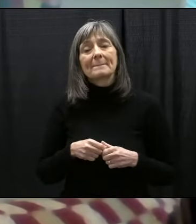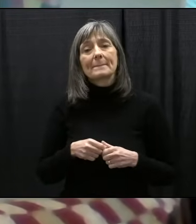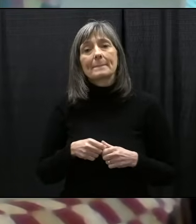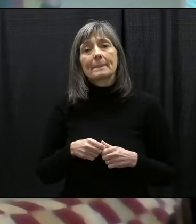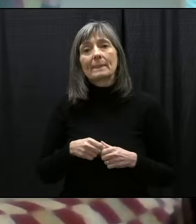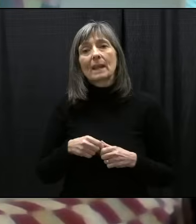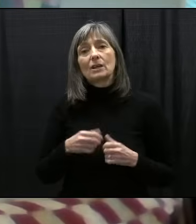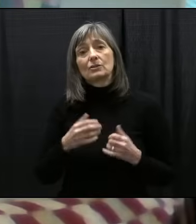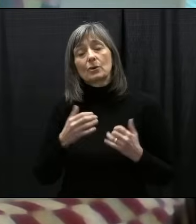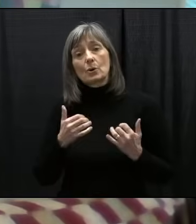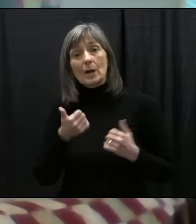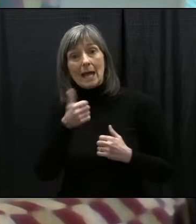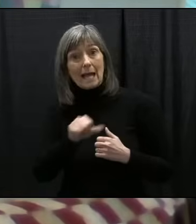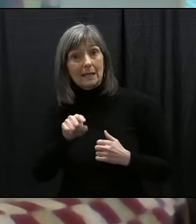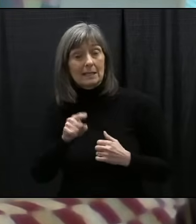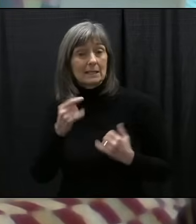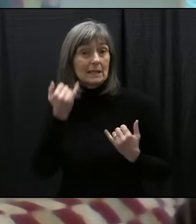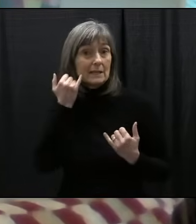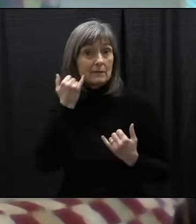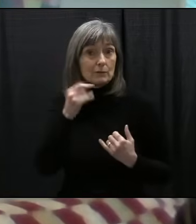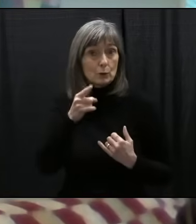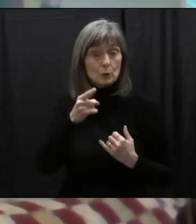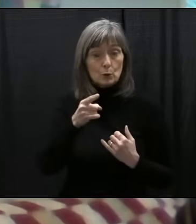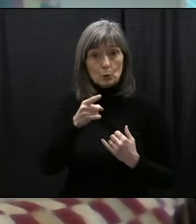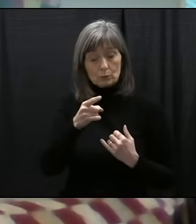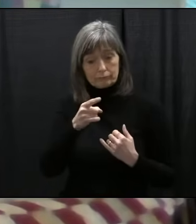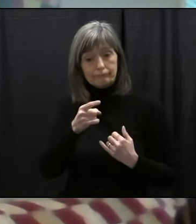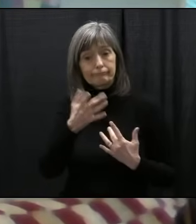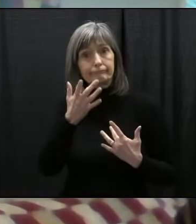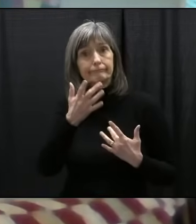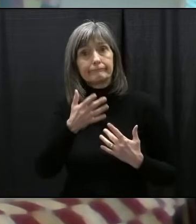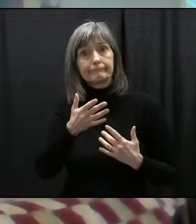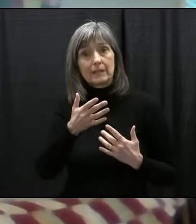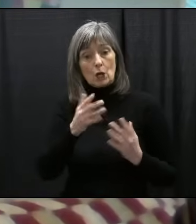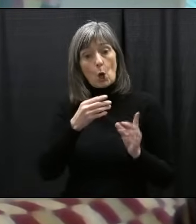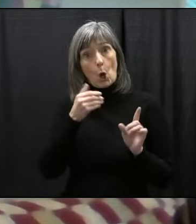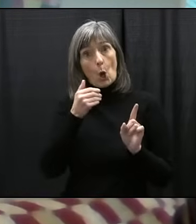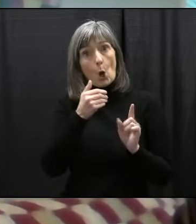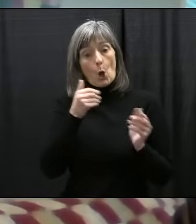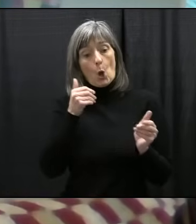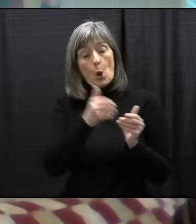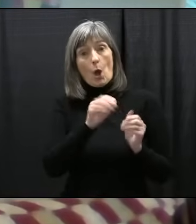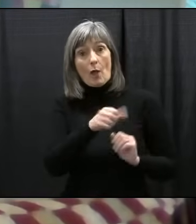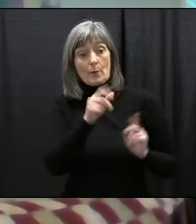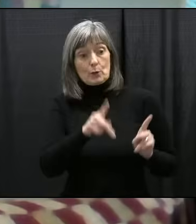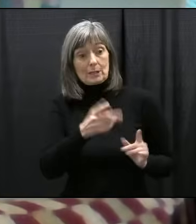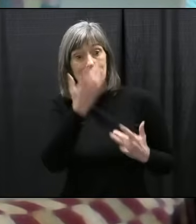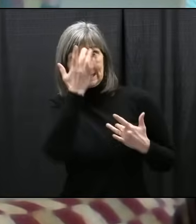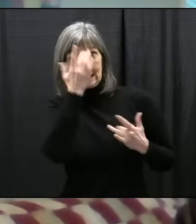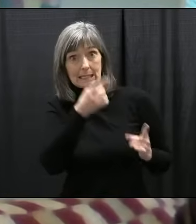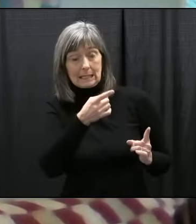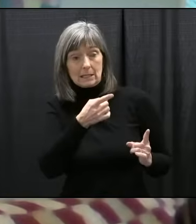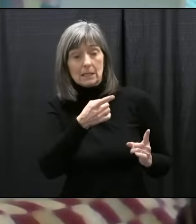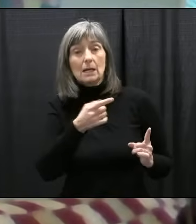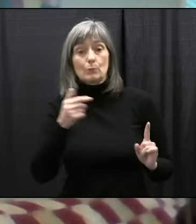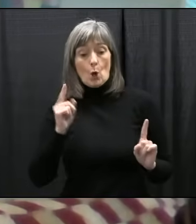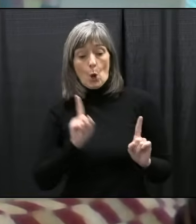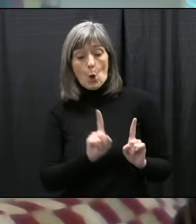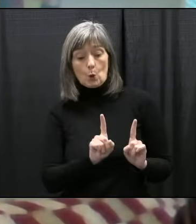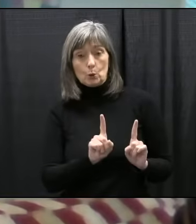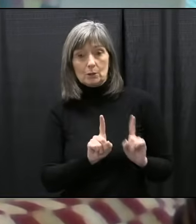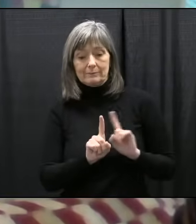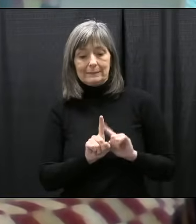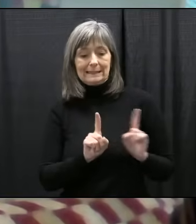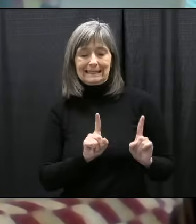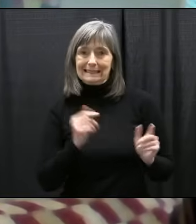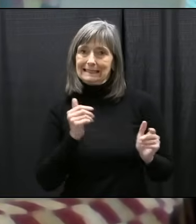management. Anyone that has been identified as a high-risk contact of a case and who is fully vaccinated will now have to isolate for 7